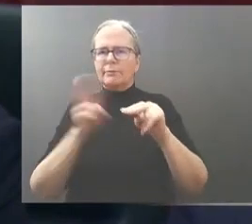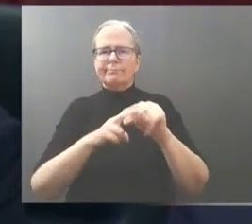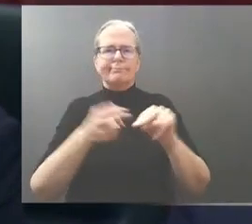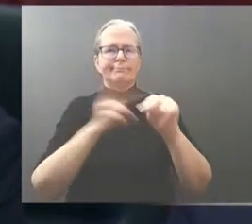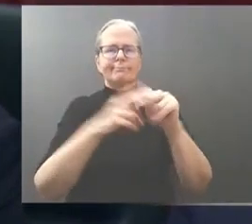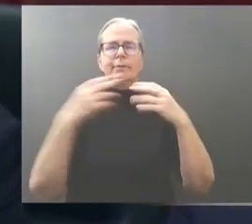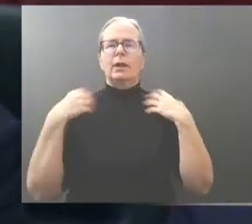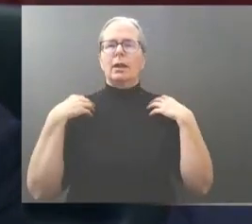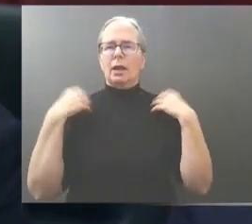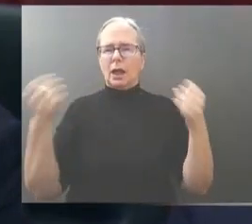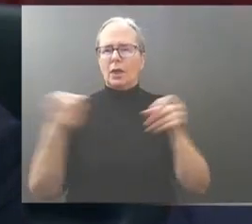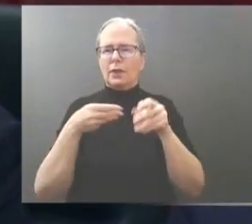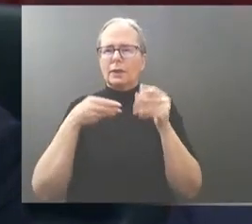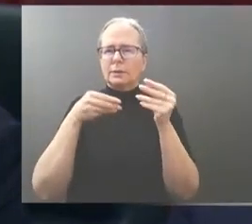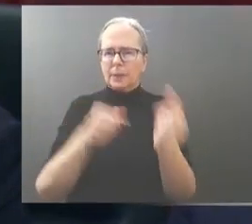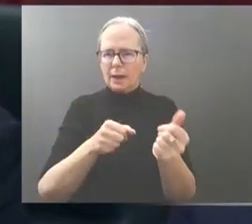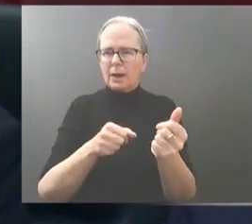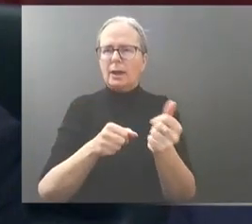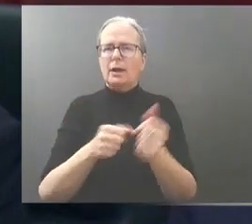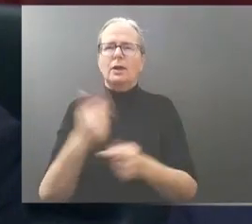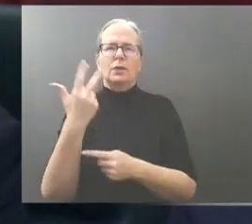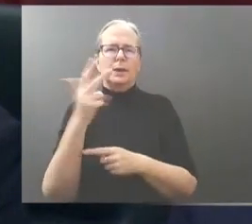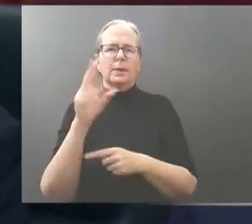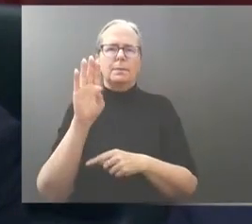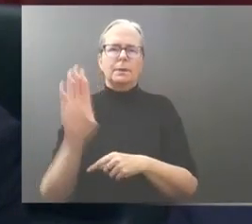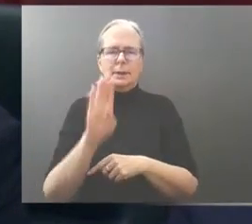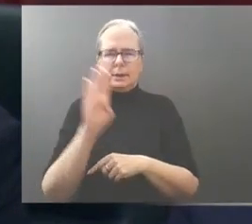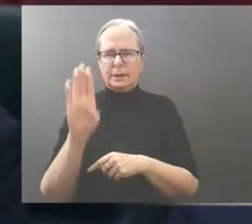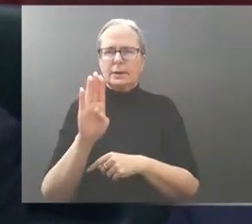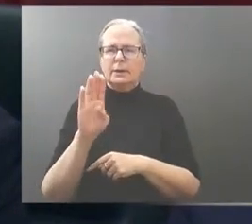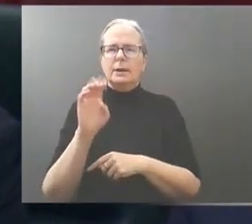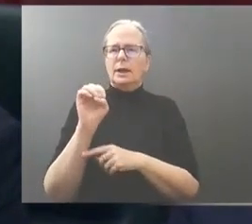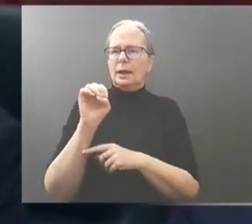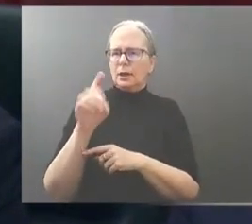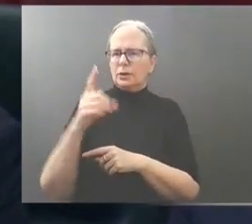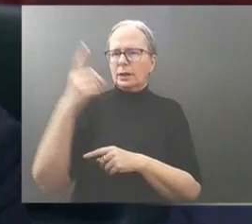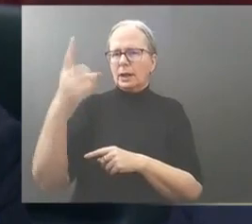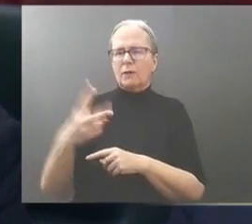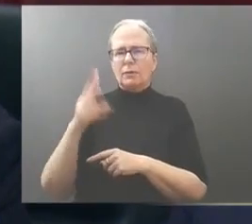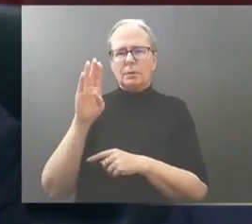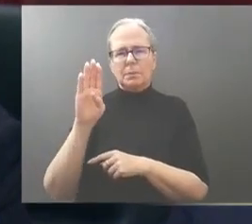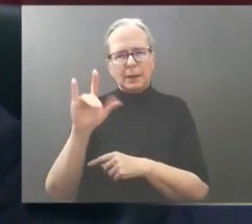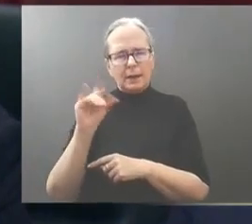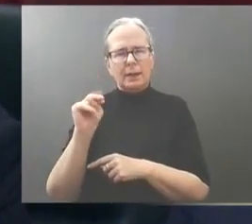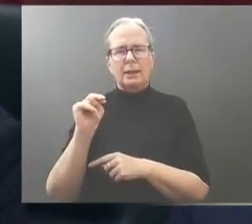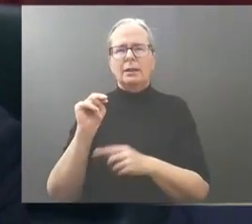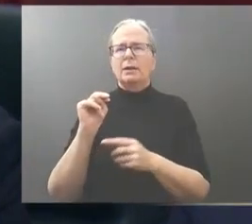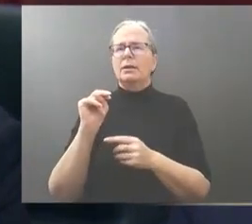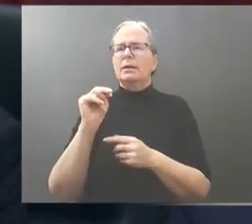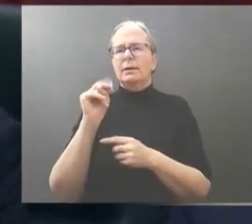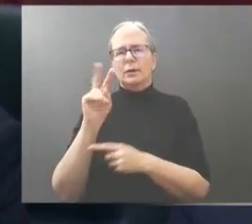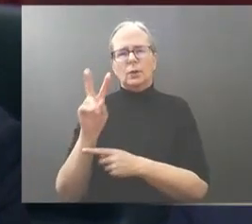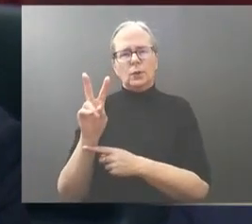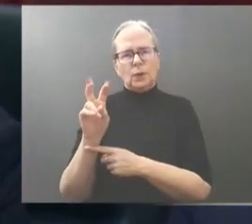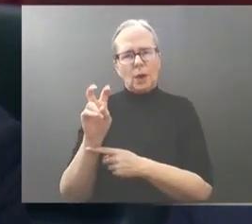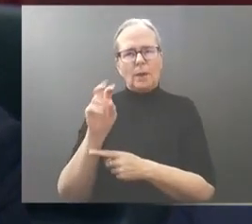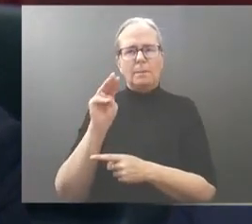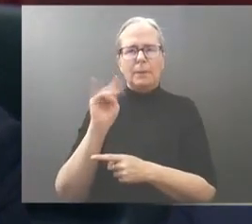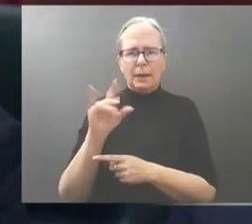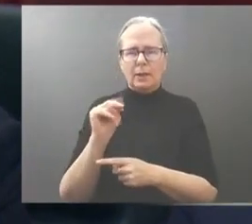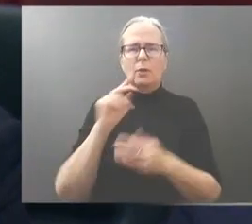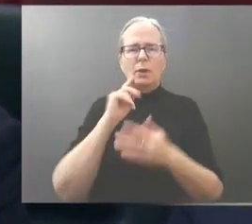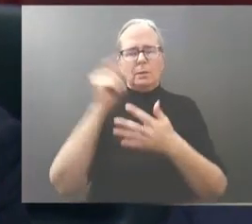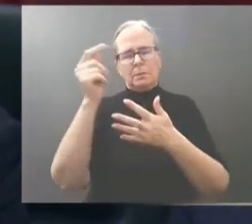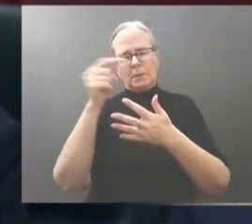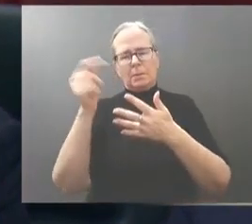by nearly $500 million, and the advanced education budget by nearly $200 million compared to last year. Hundreds of millions